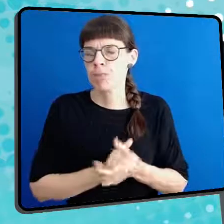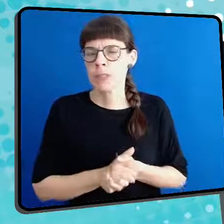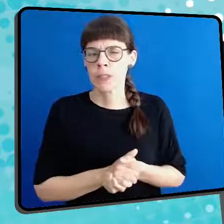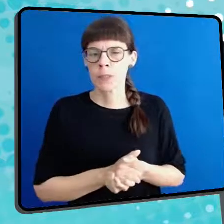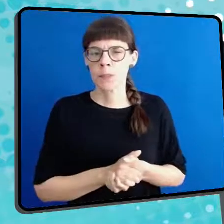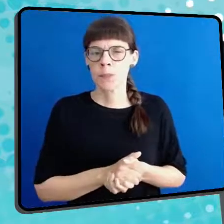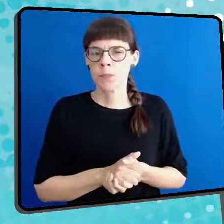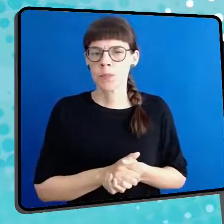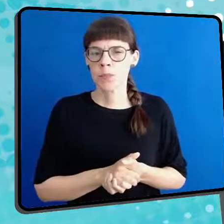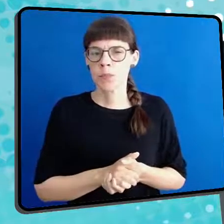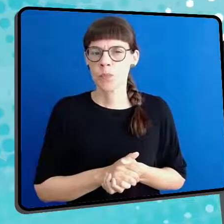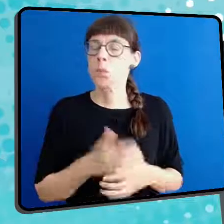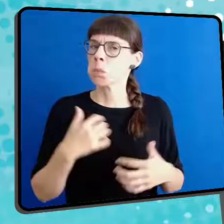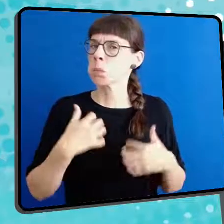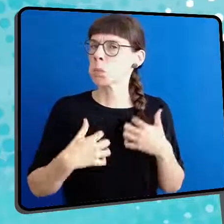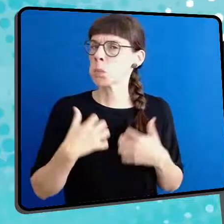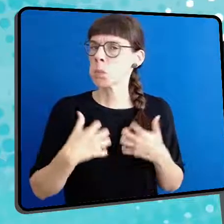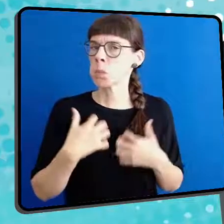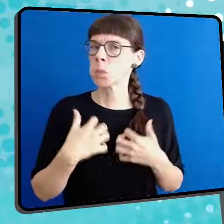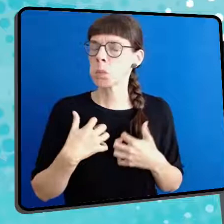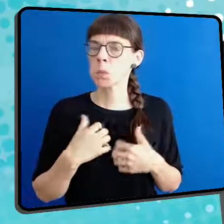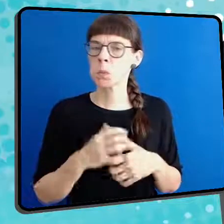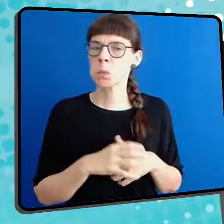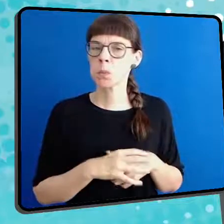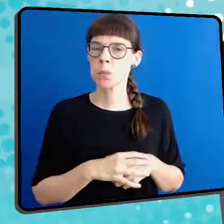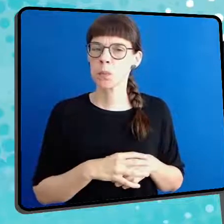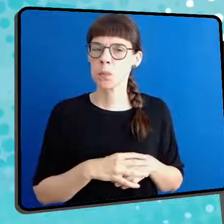that's interesting. Yeah.